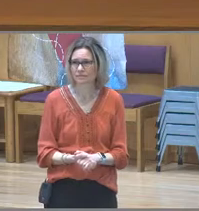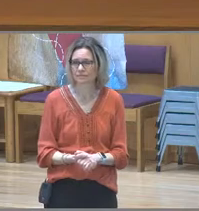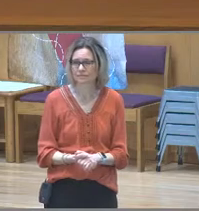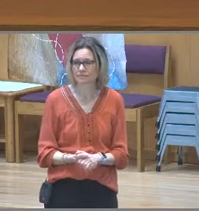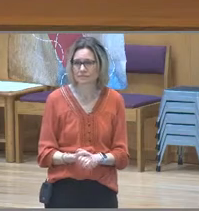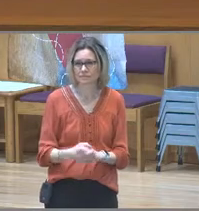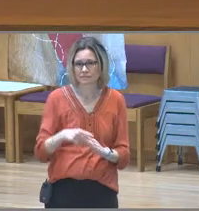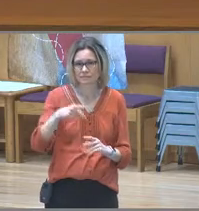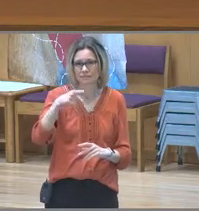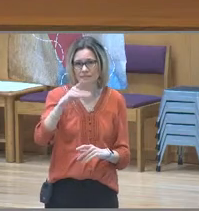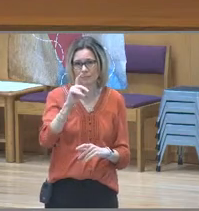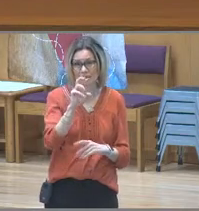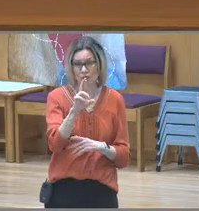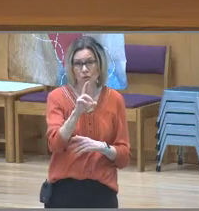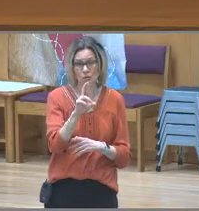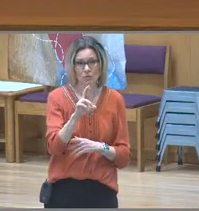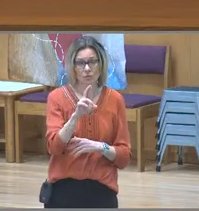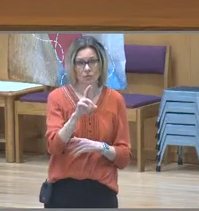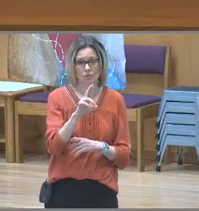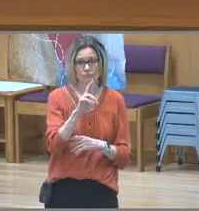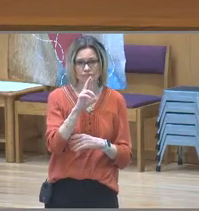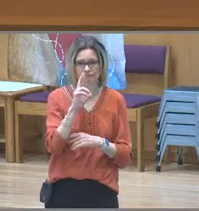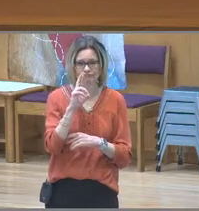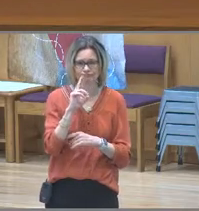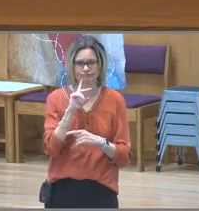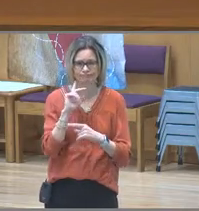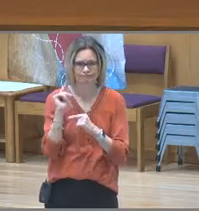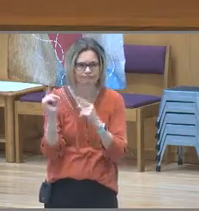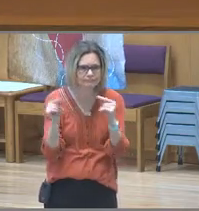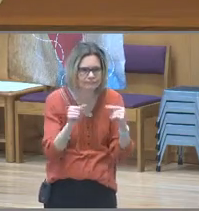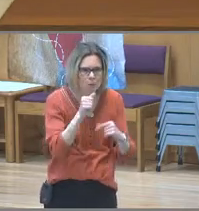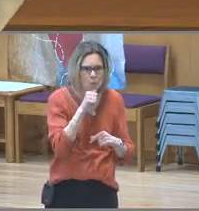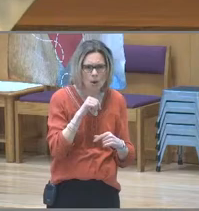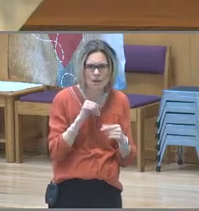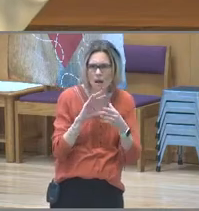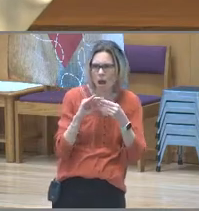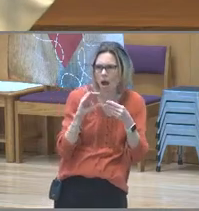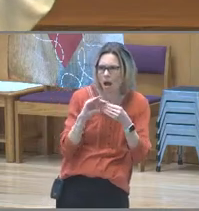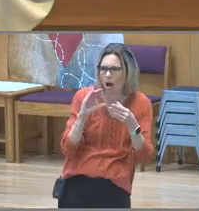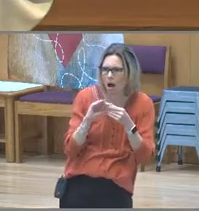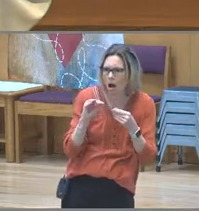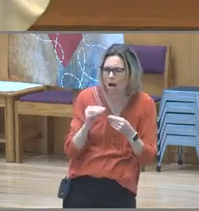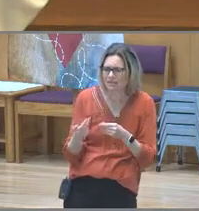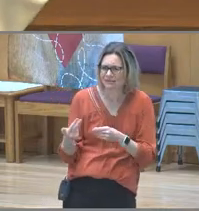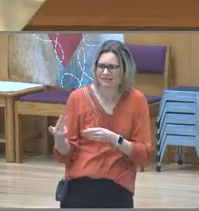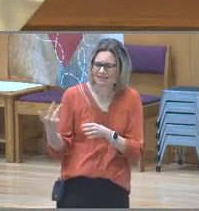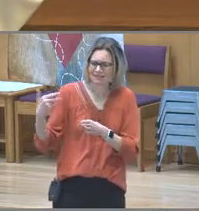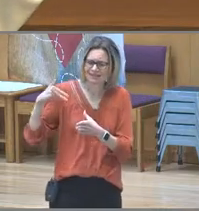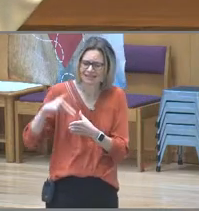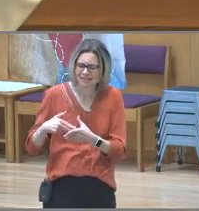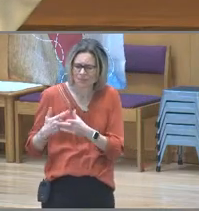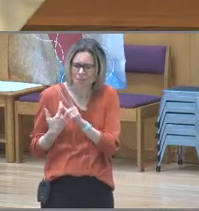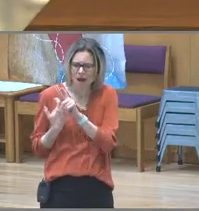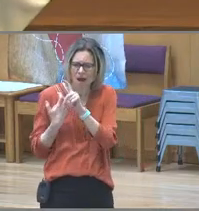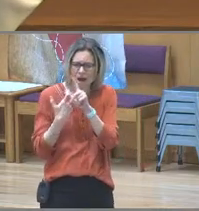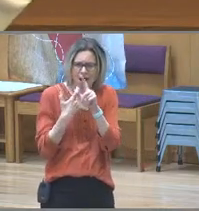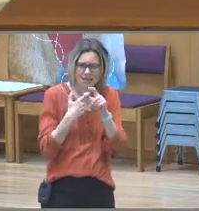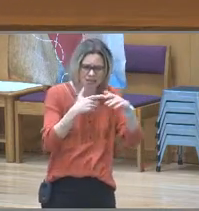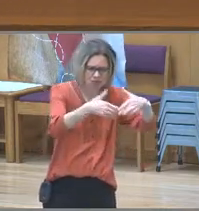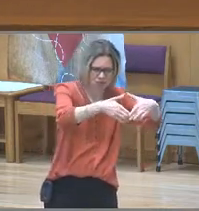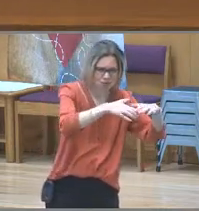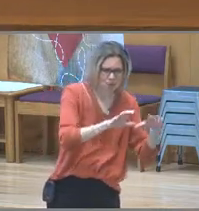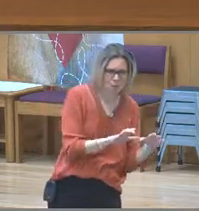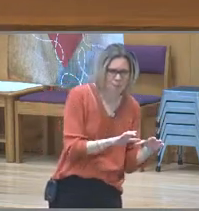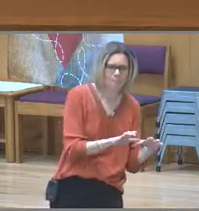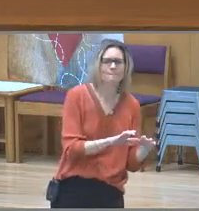Peter heard the news from the women. He jumps on his feet and he runs to the tomb. And then the